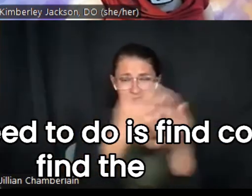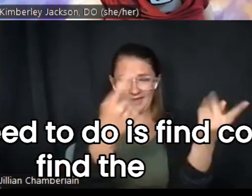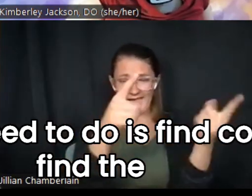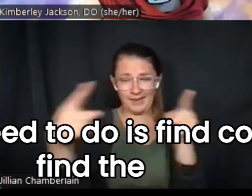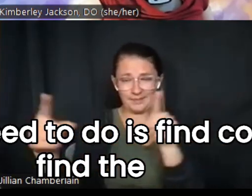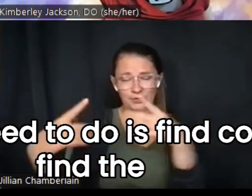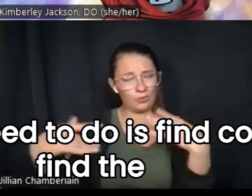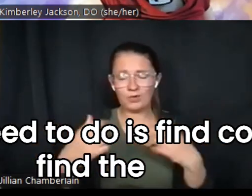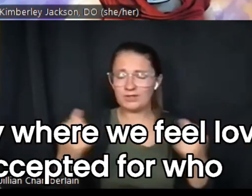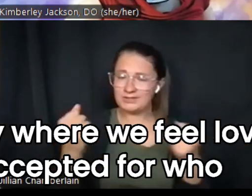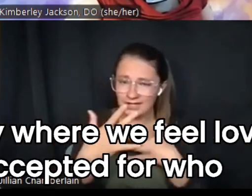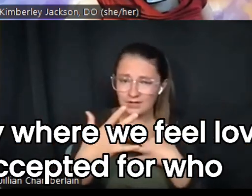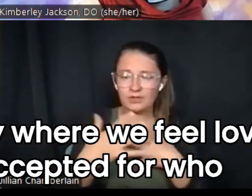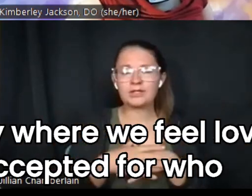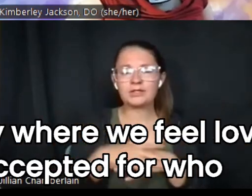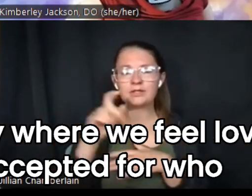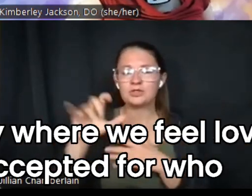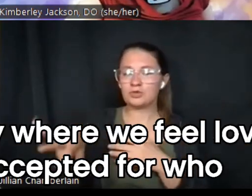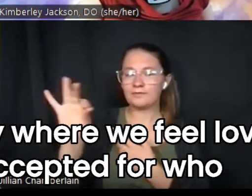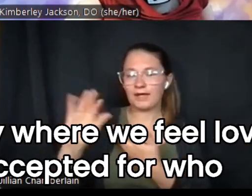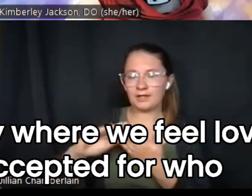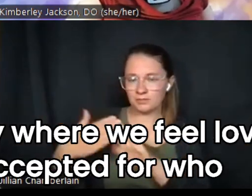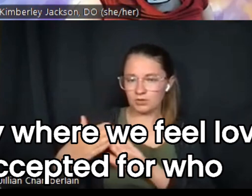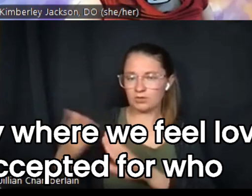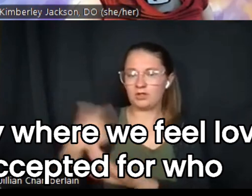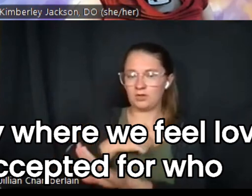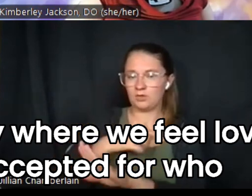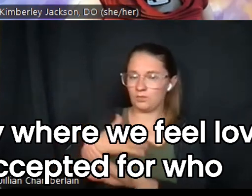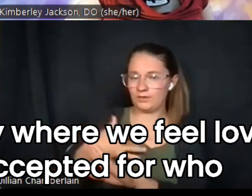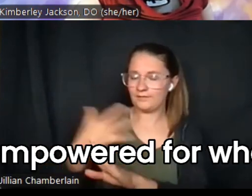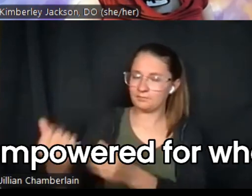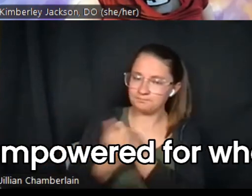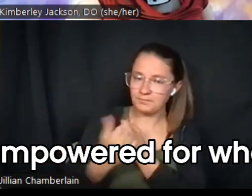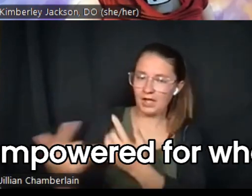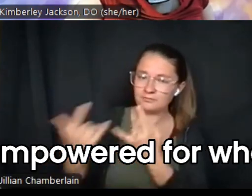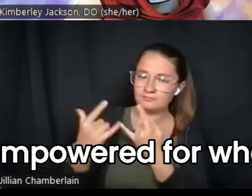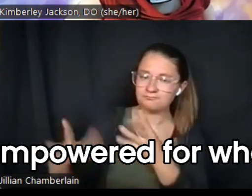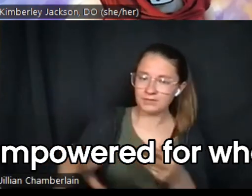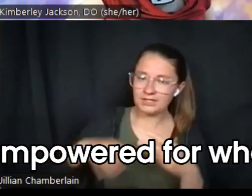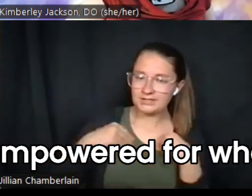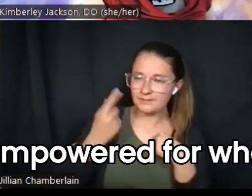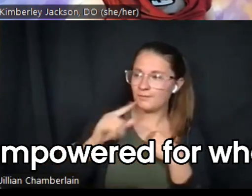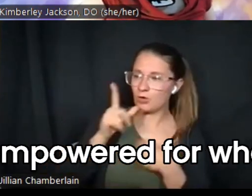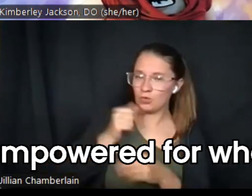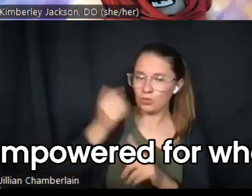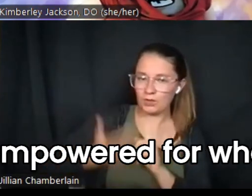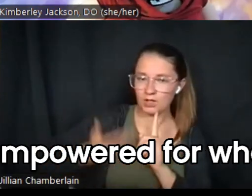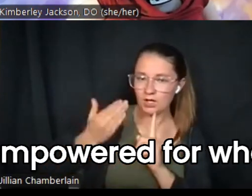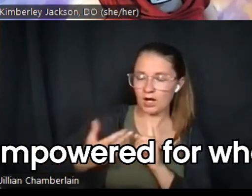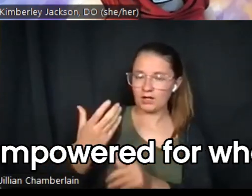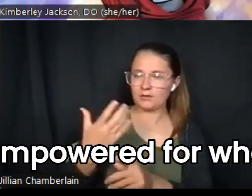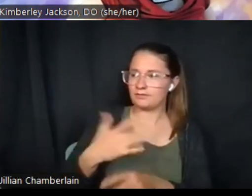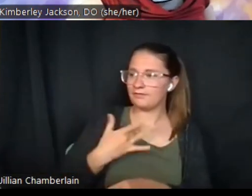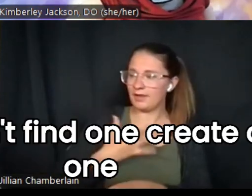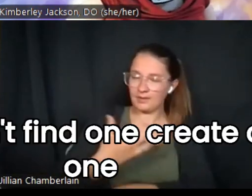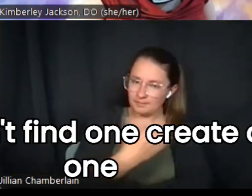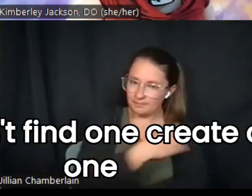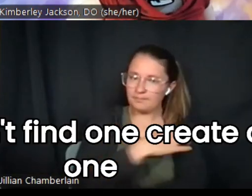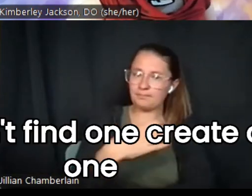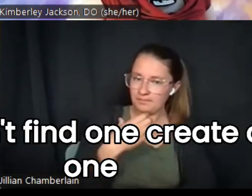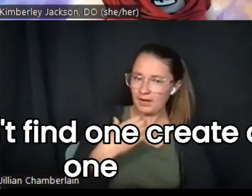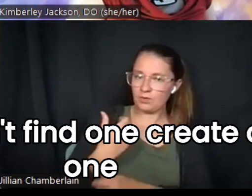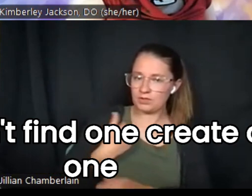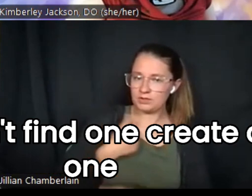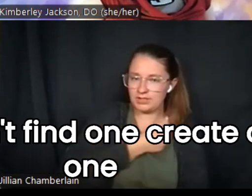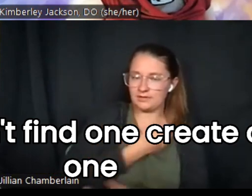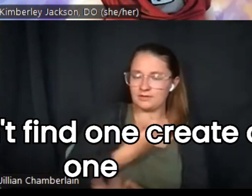is find community, find the community where we feel loved and accepted for who we are and empowered for who we are. And if you